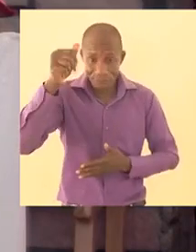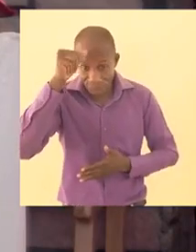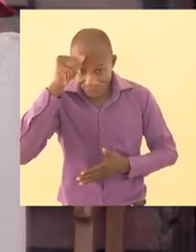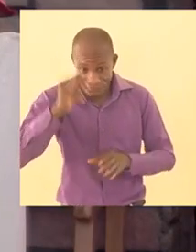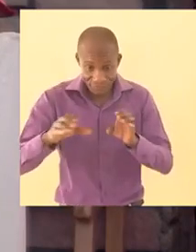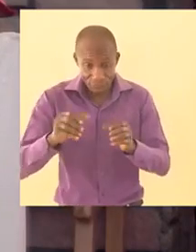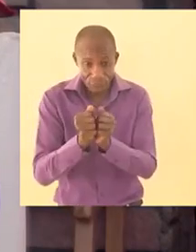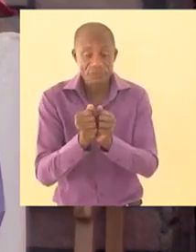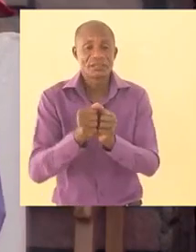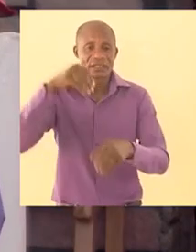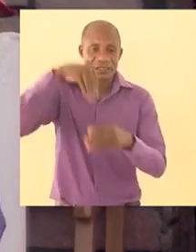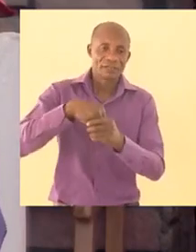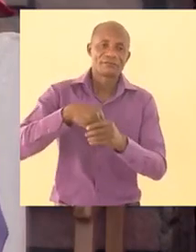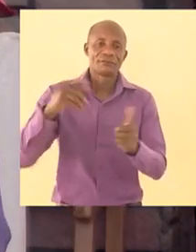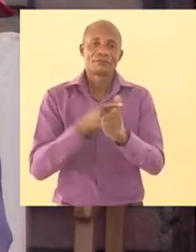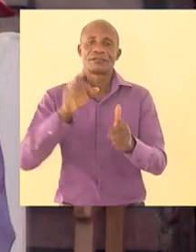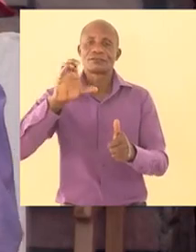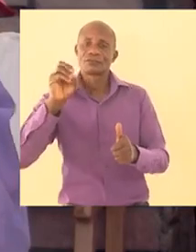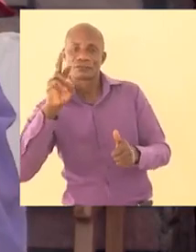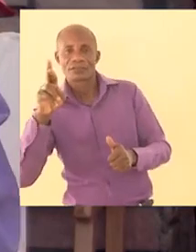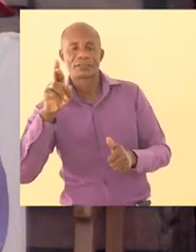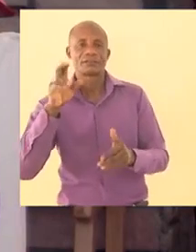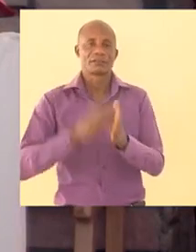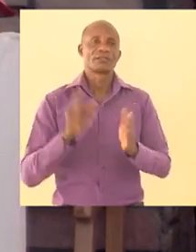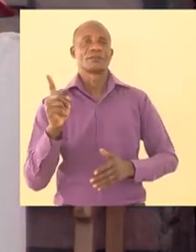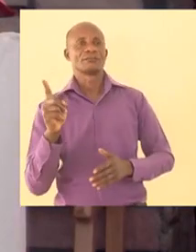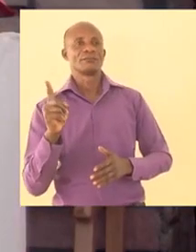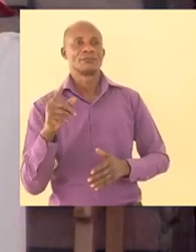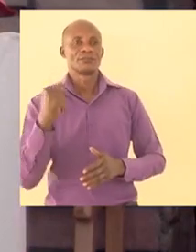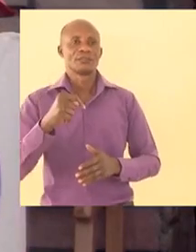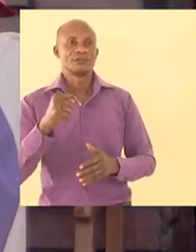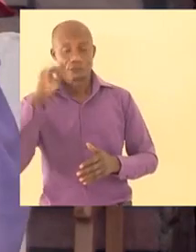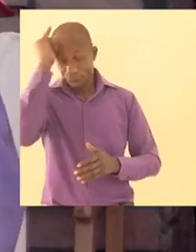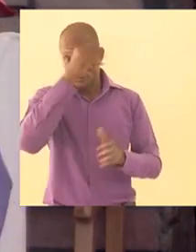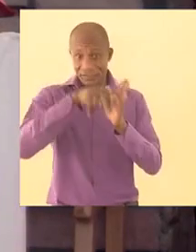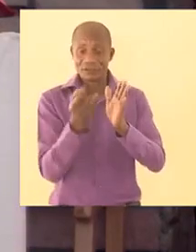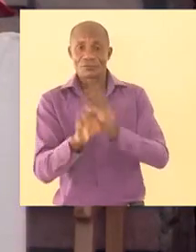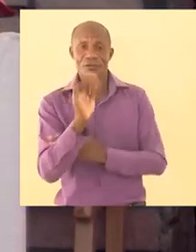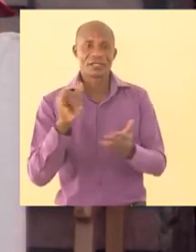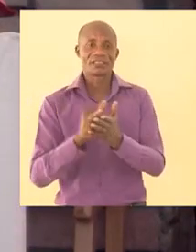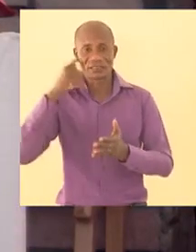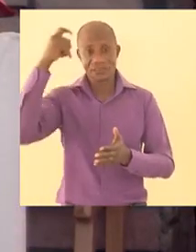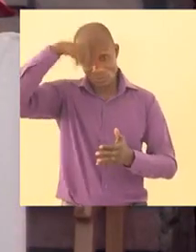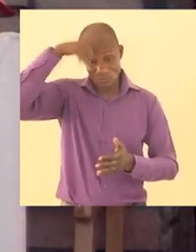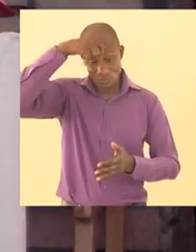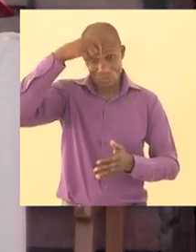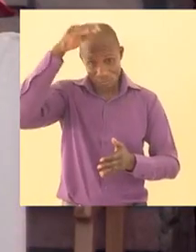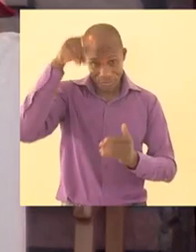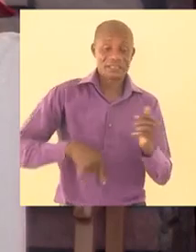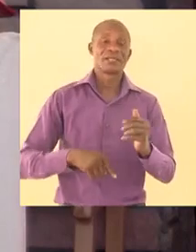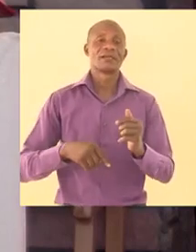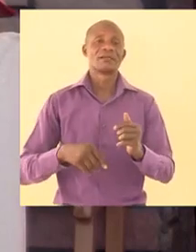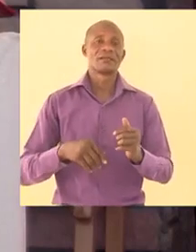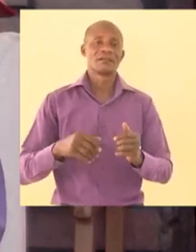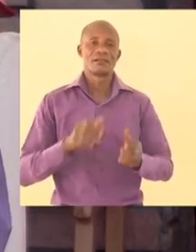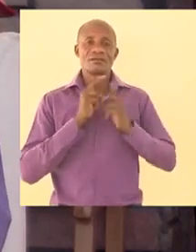chapter 1. The foolishness of God that is wiser than human wisdom. And the weakness of God that is greater than